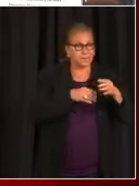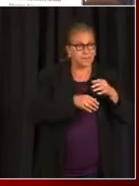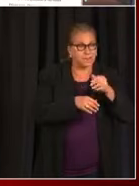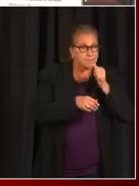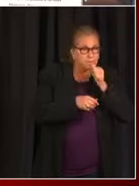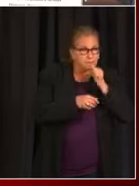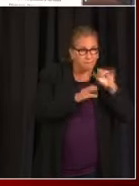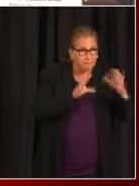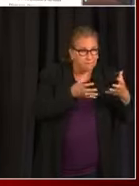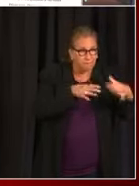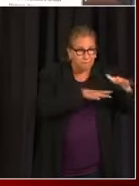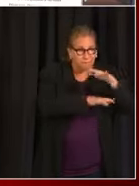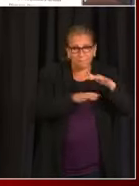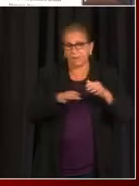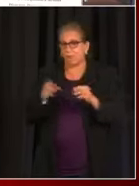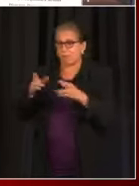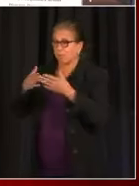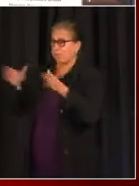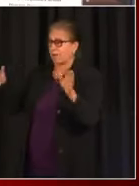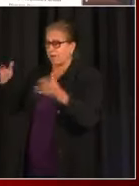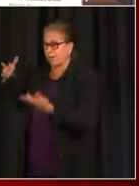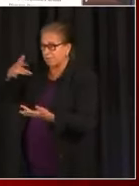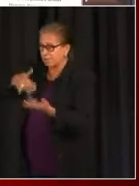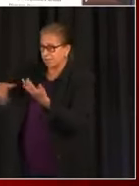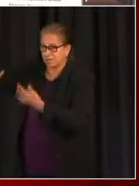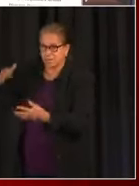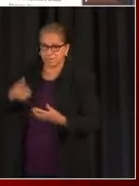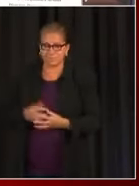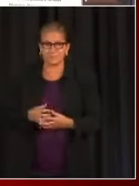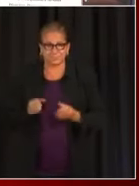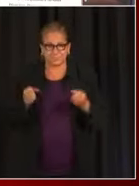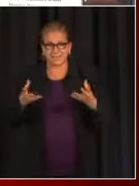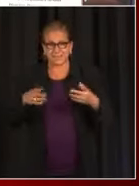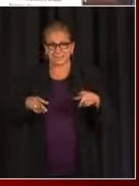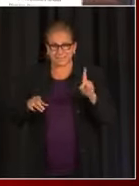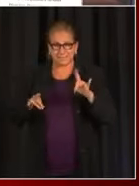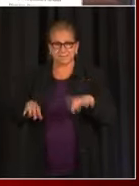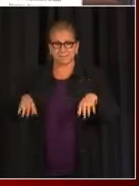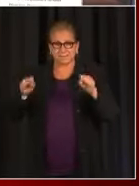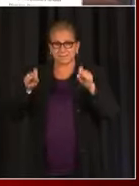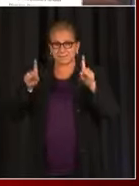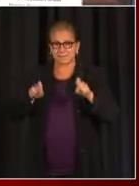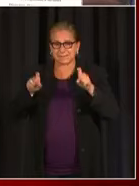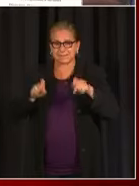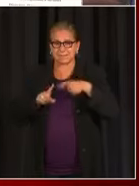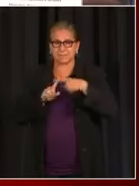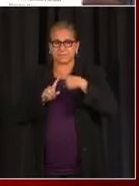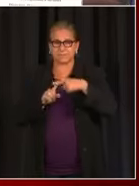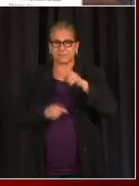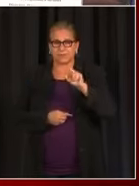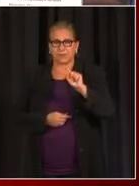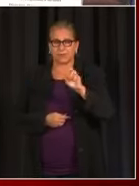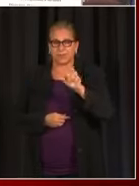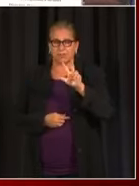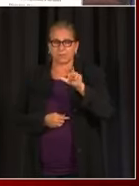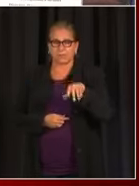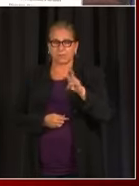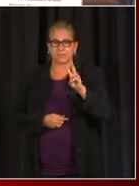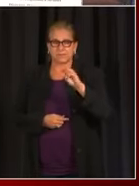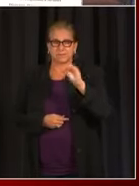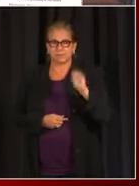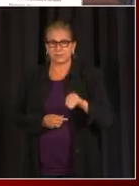providers. And our test positivity rate is now at 3.6%, which also indicates moderate